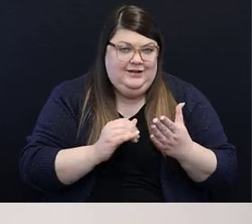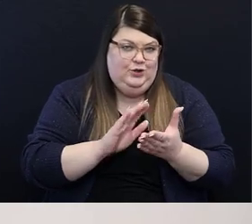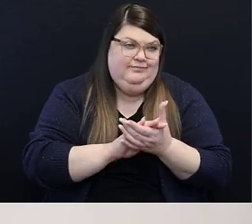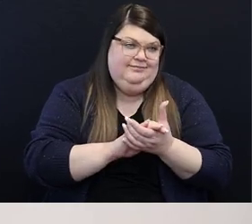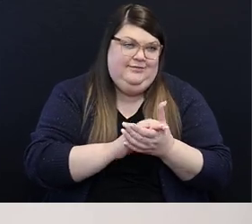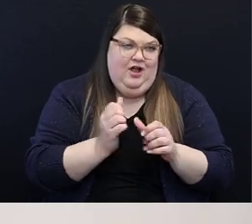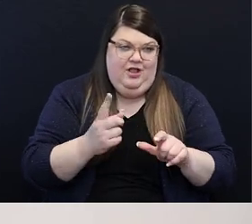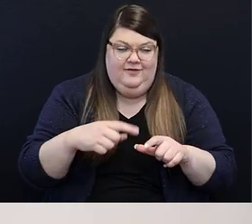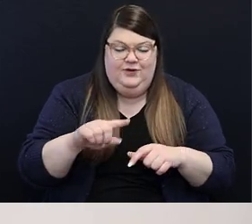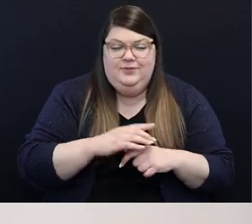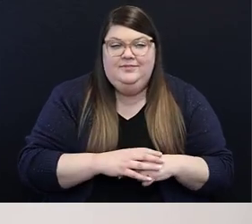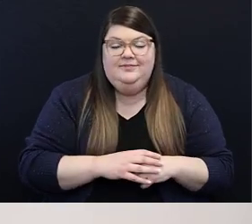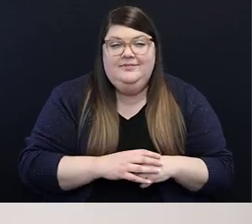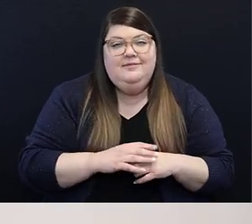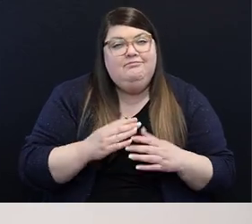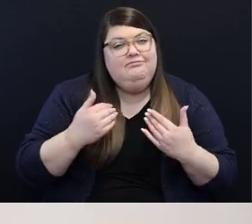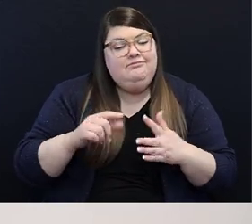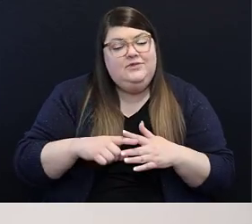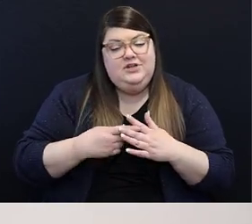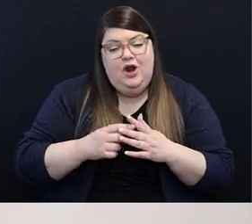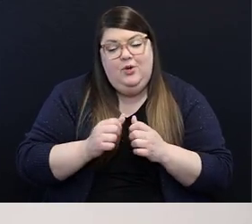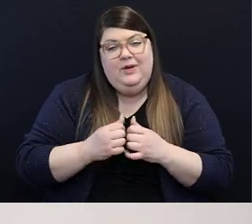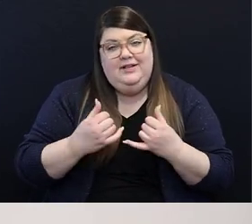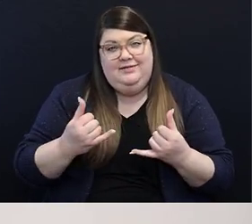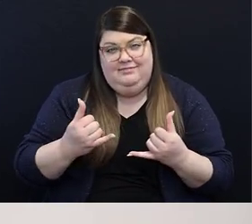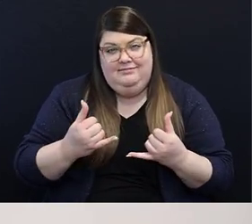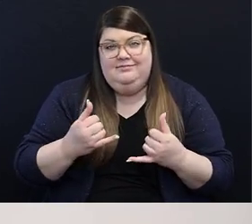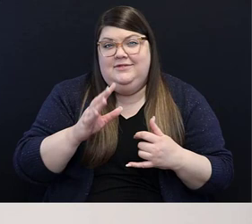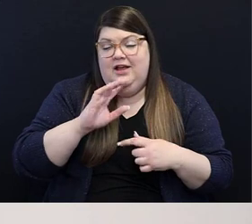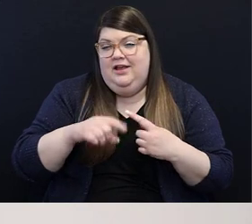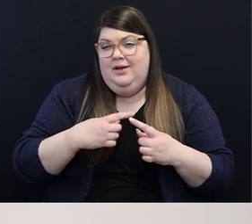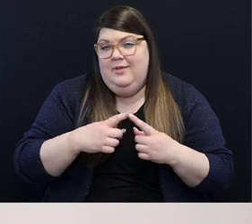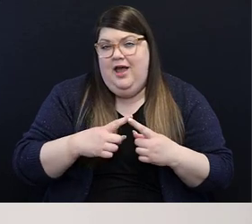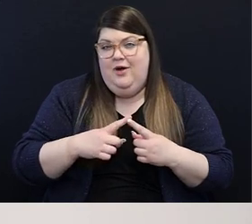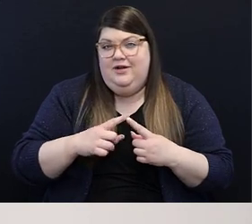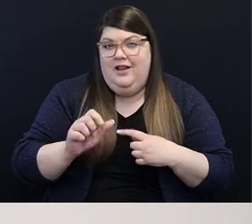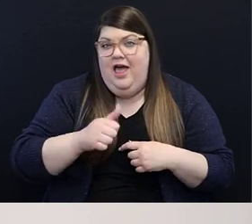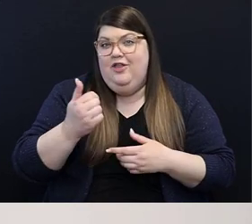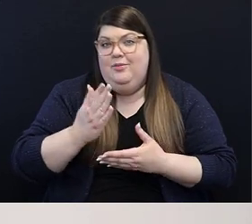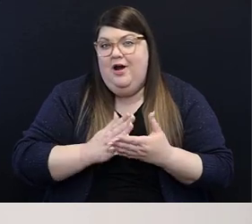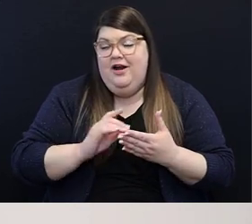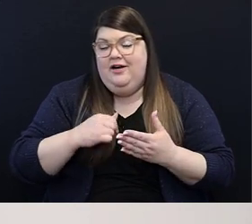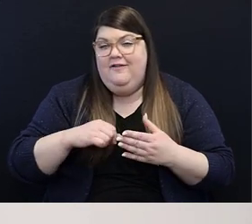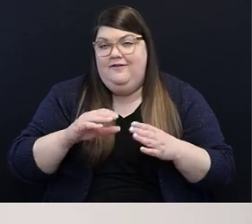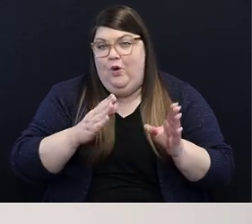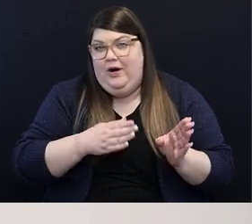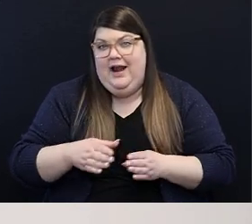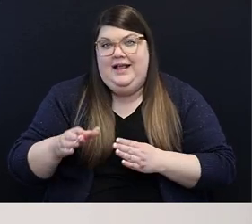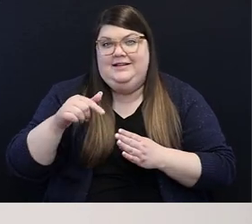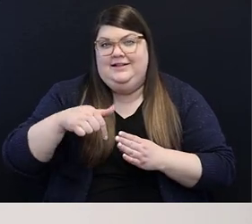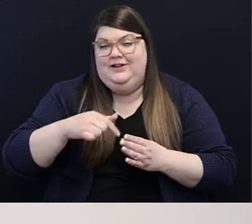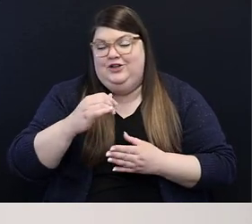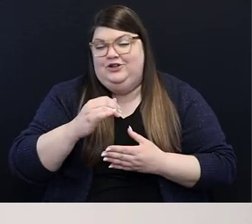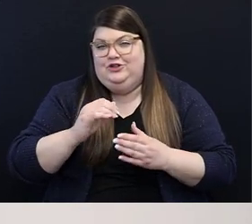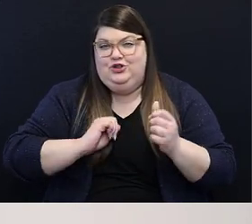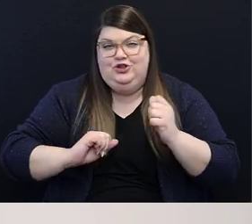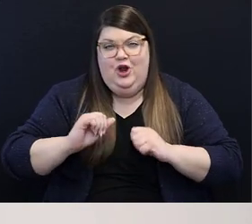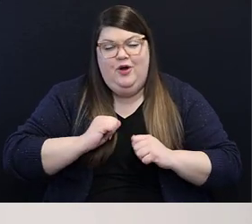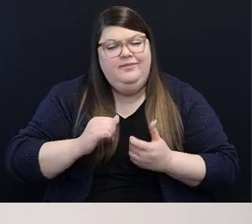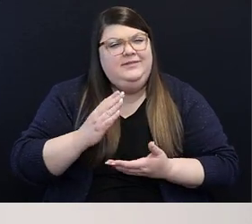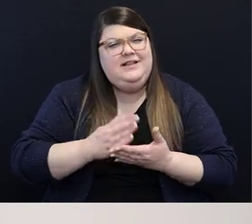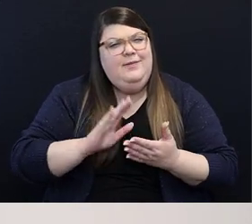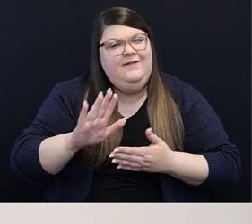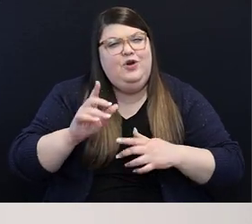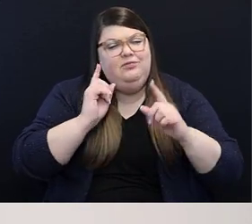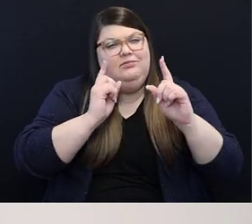started and talk about, now that we're on the other side of organizing the show, what were some of your objectives